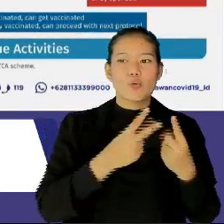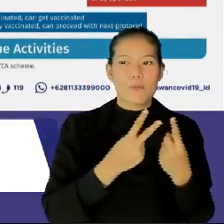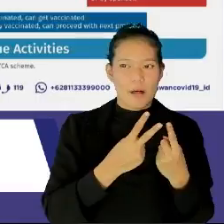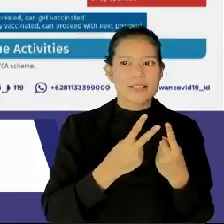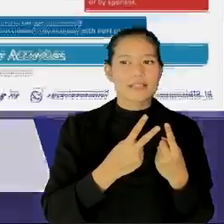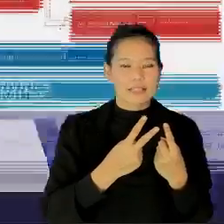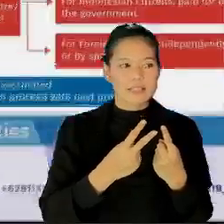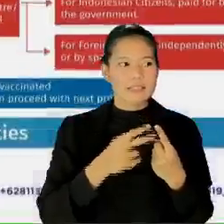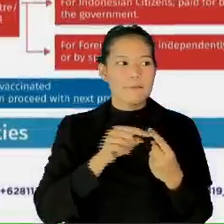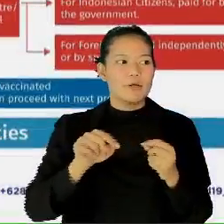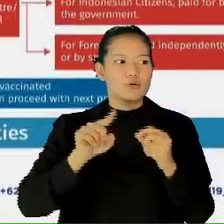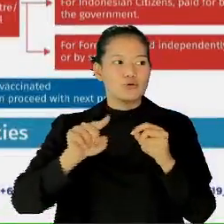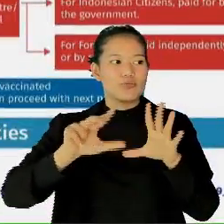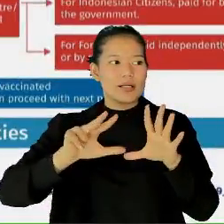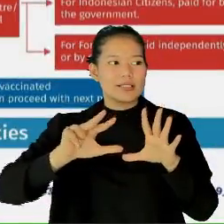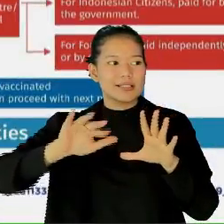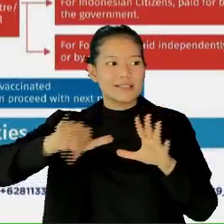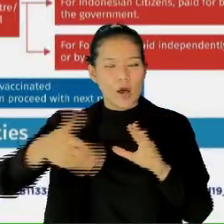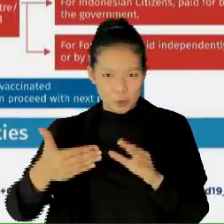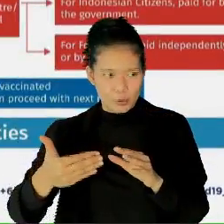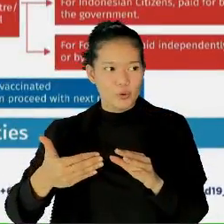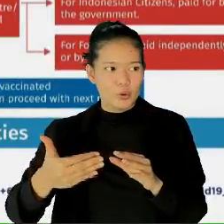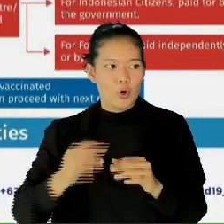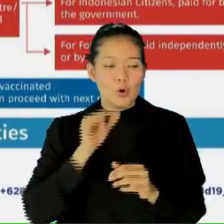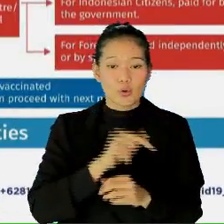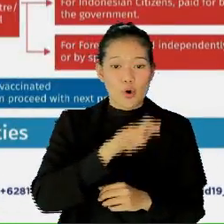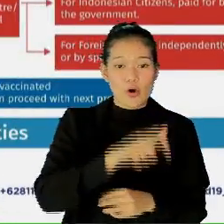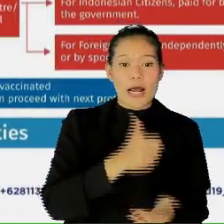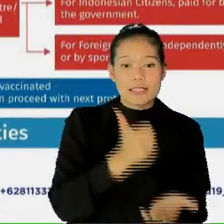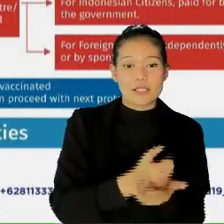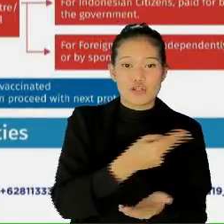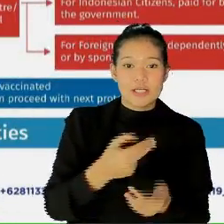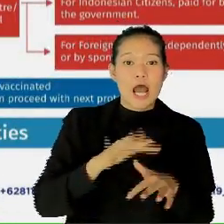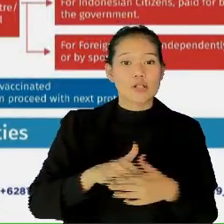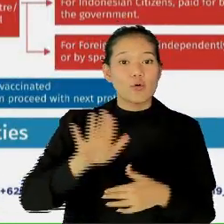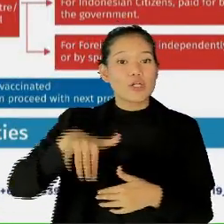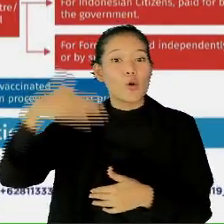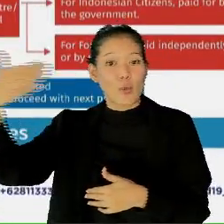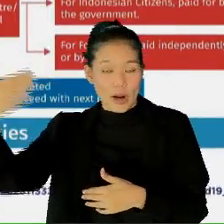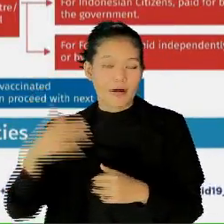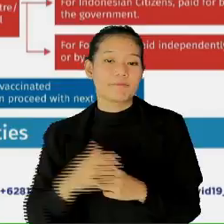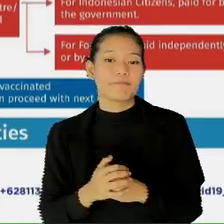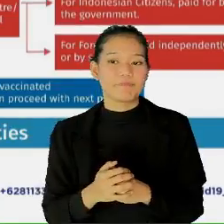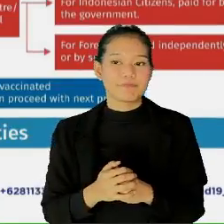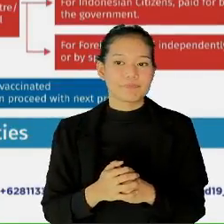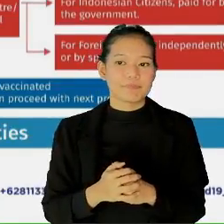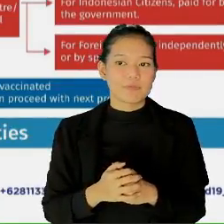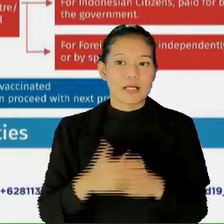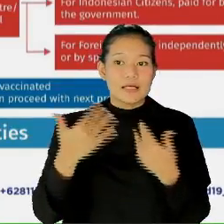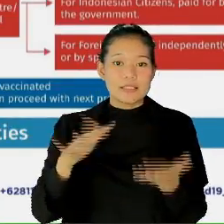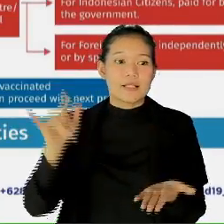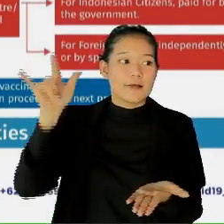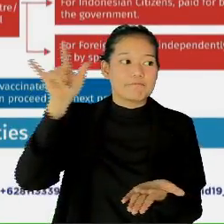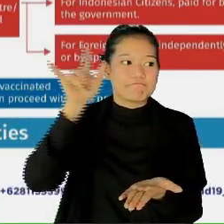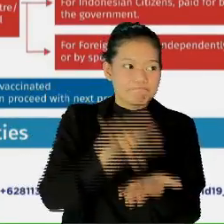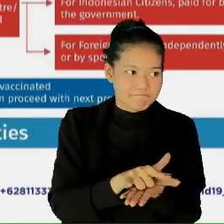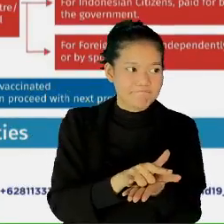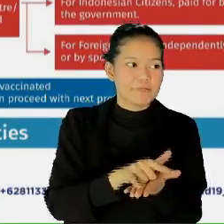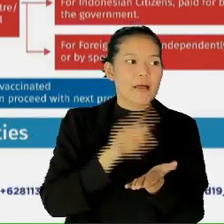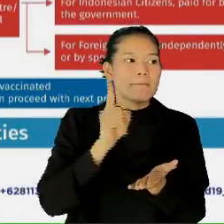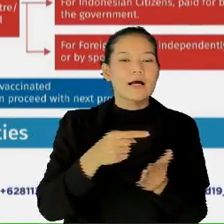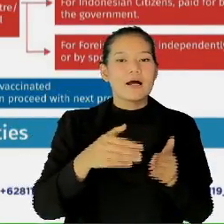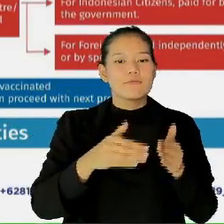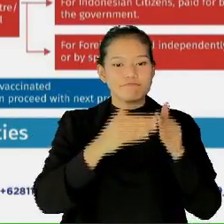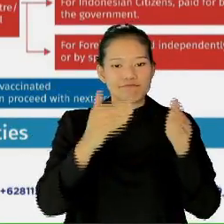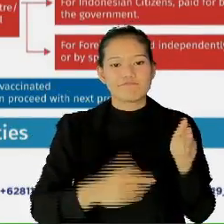years, both Indonesian citizens and foreigners, after undergoing an 8-day quarantine and